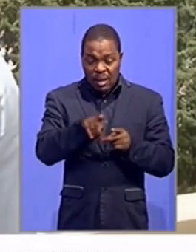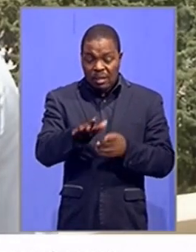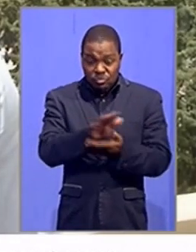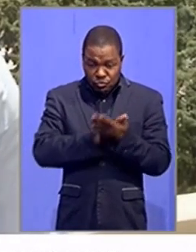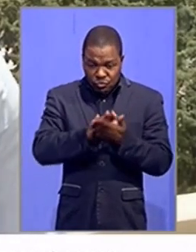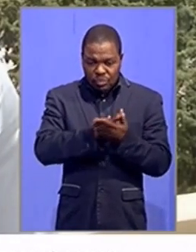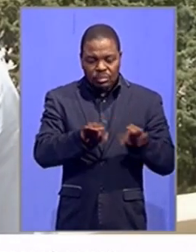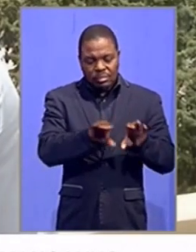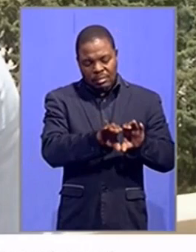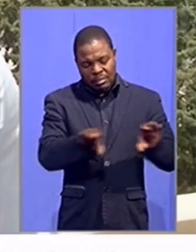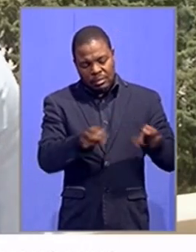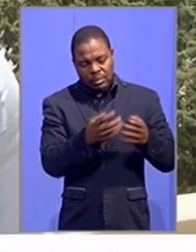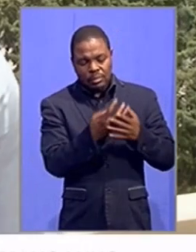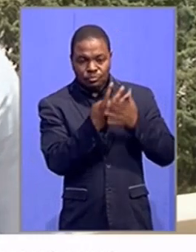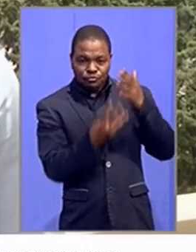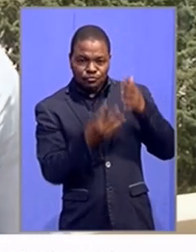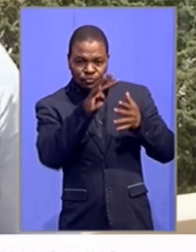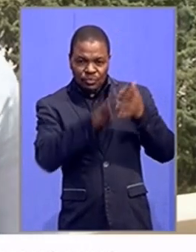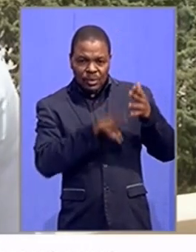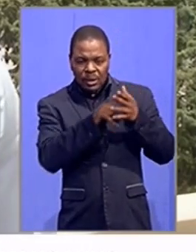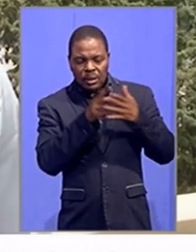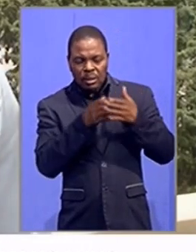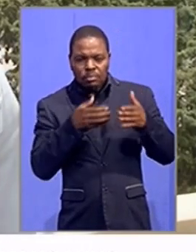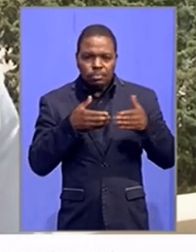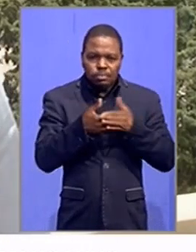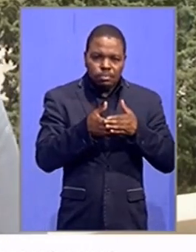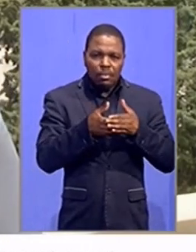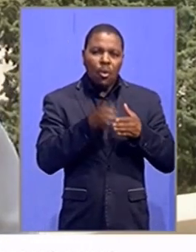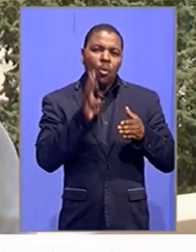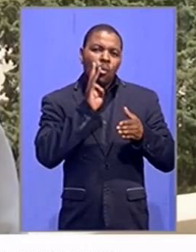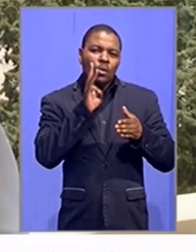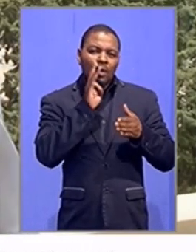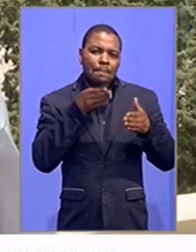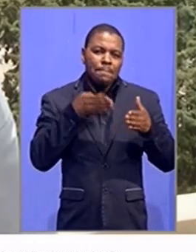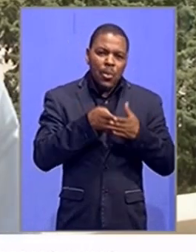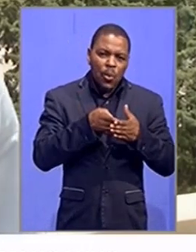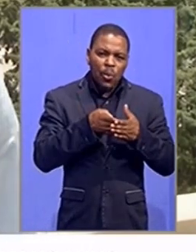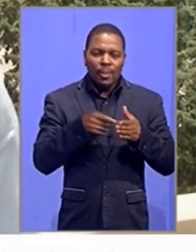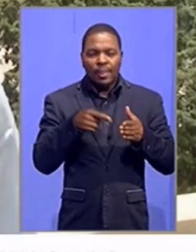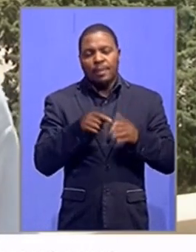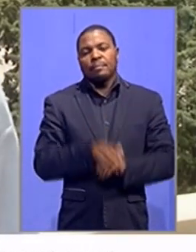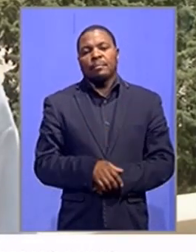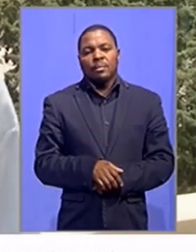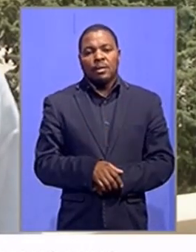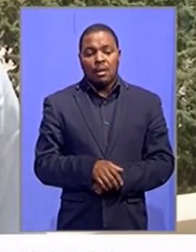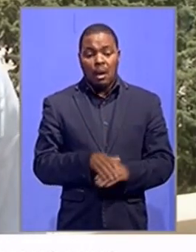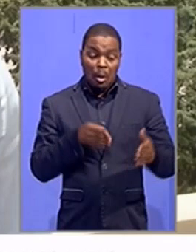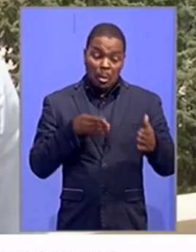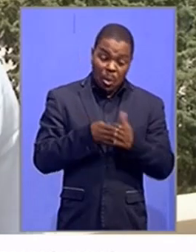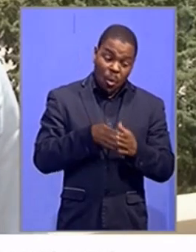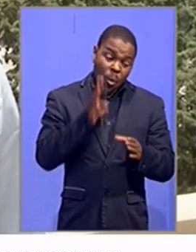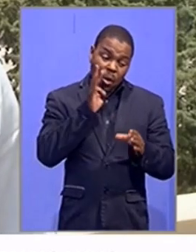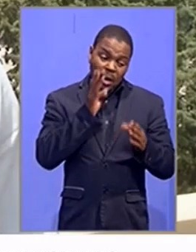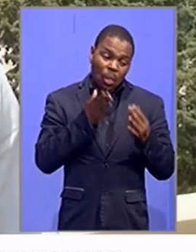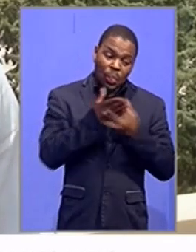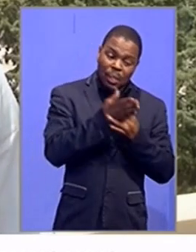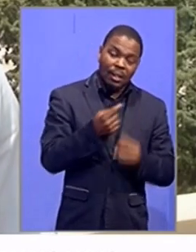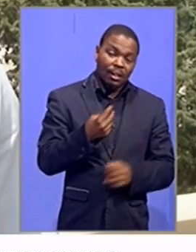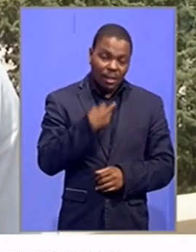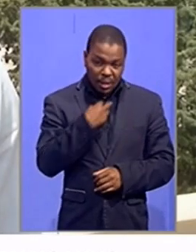tsena tse re di bitsang di-screen ke disefe tsena tse sefang metsi a tlo kena ka mona ka planteng ebe ha dintho tseo di etsala di etsa hore re se